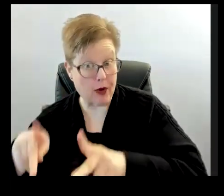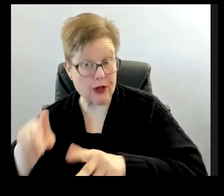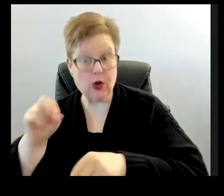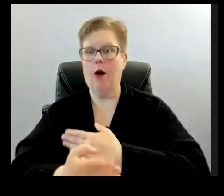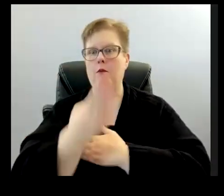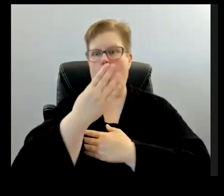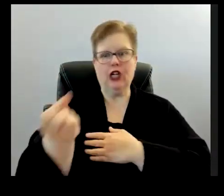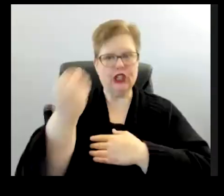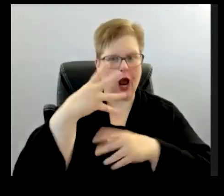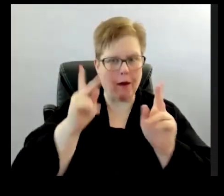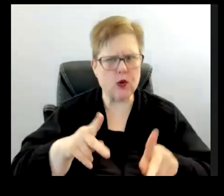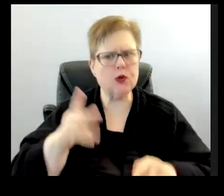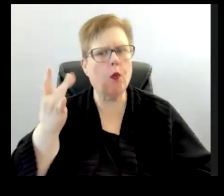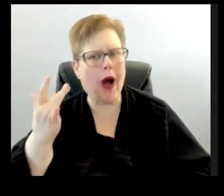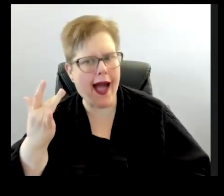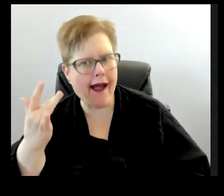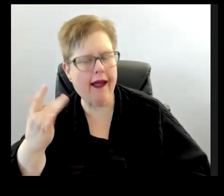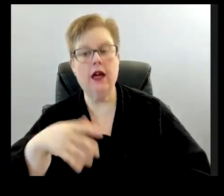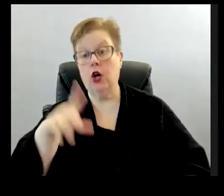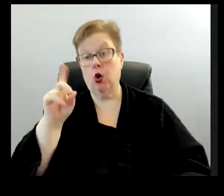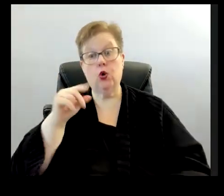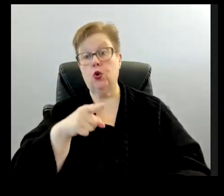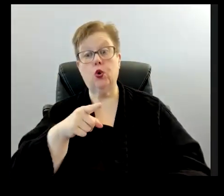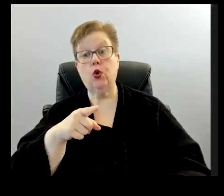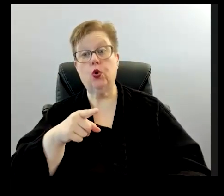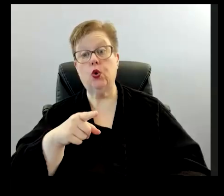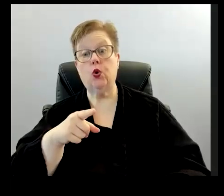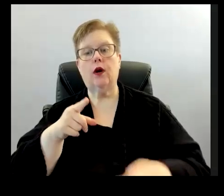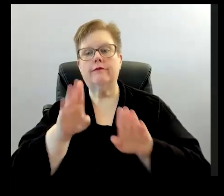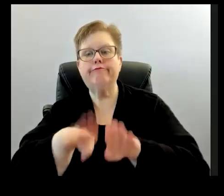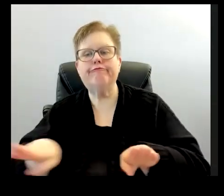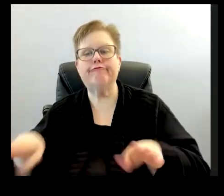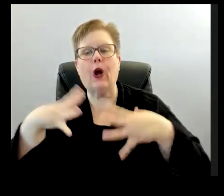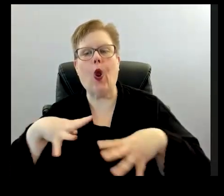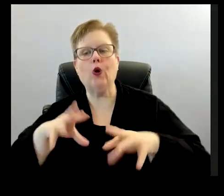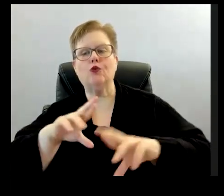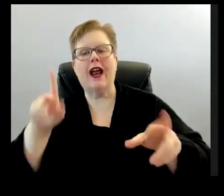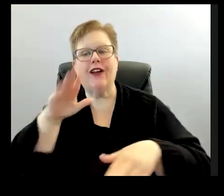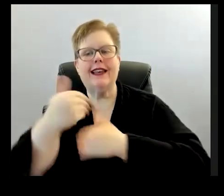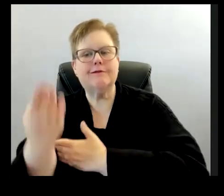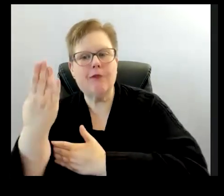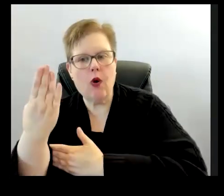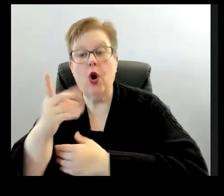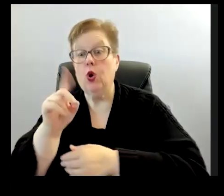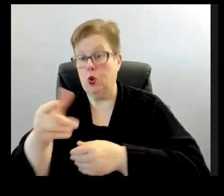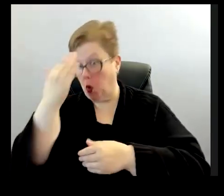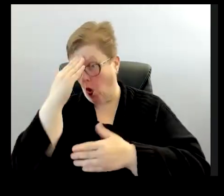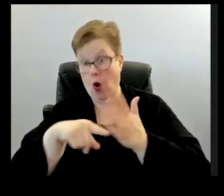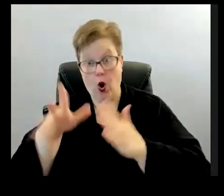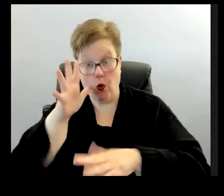morning showerer, and why? Or do you lay your things out the night before for the morning? Do you know what you're going to